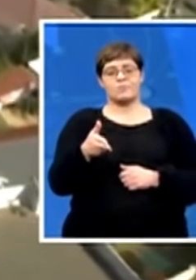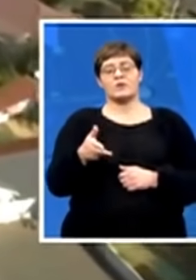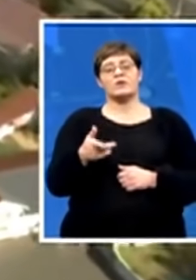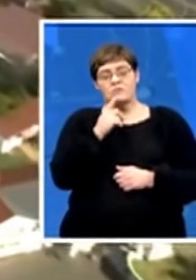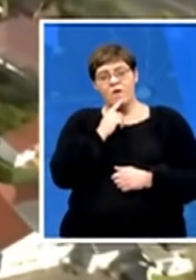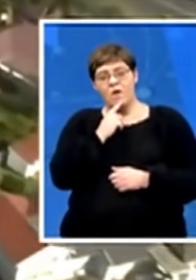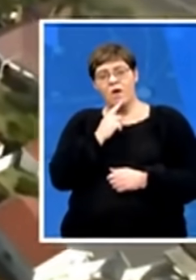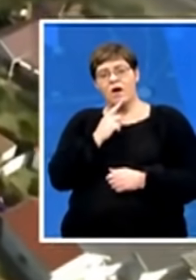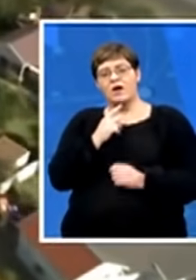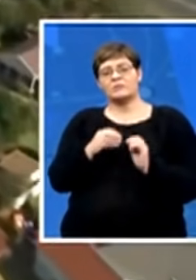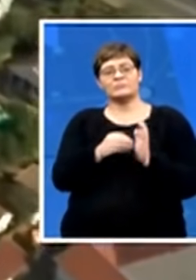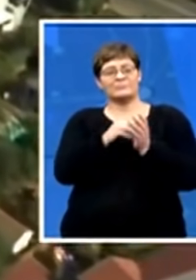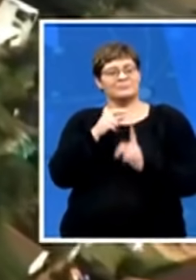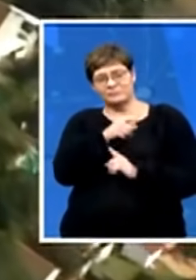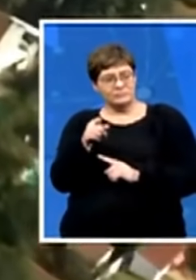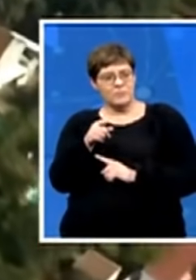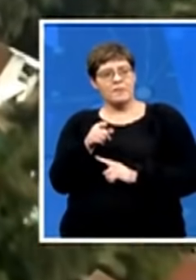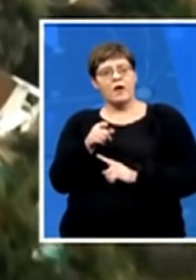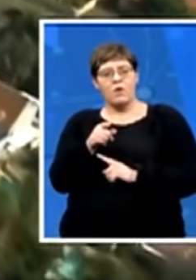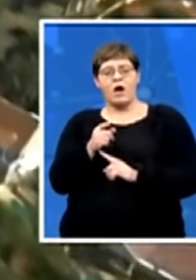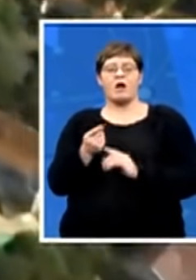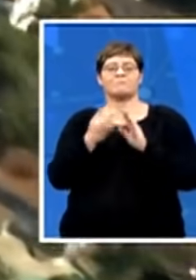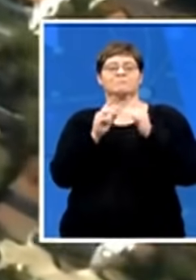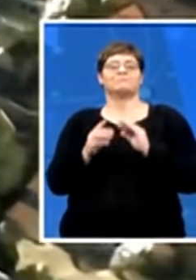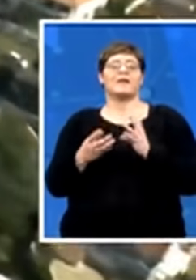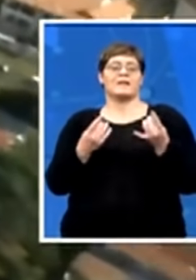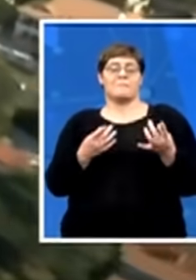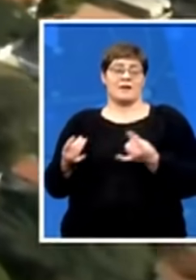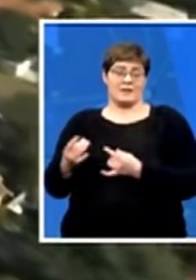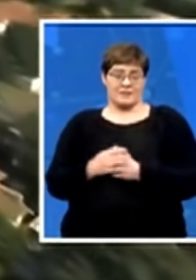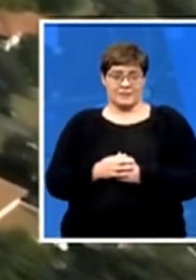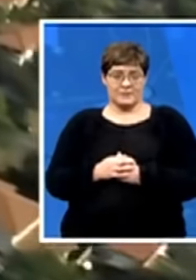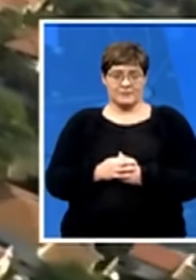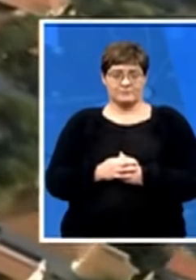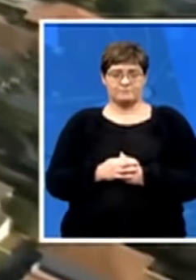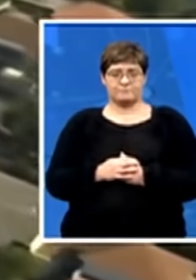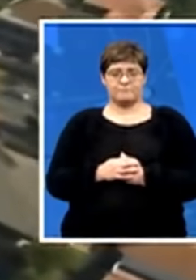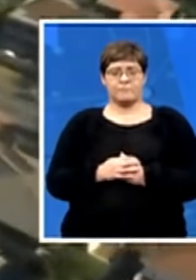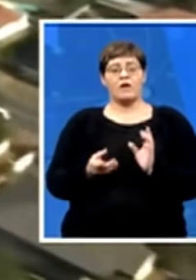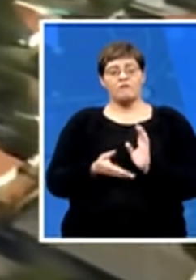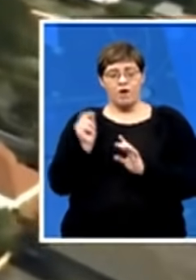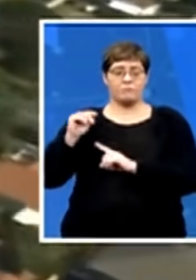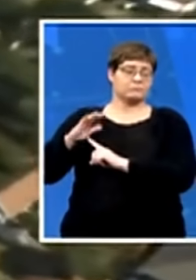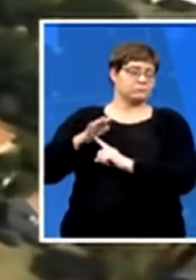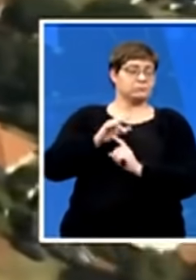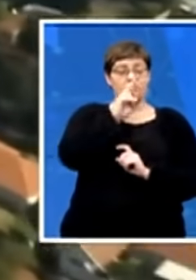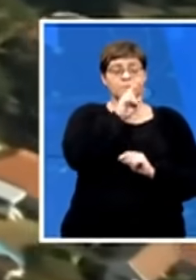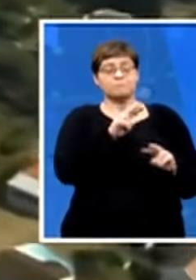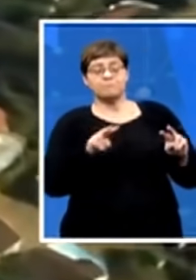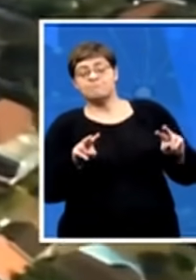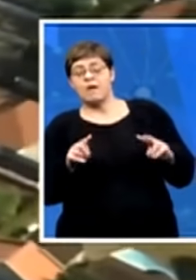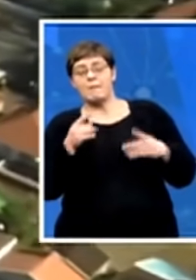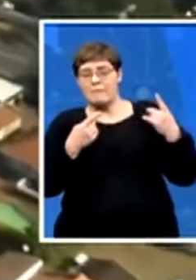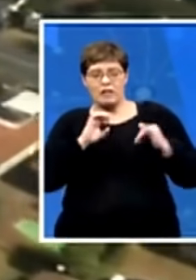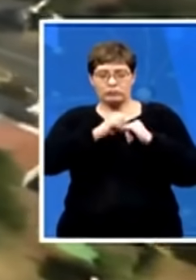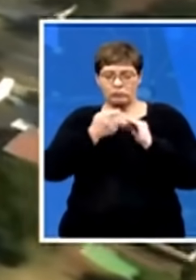members with that. But here, from the air, we're seeing a lot of people making their way to Westville